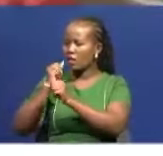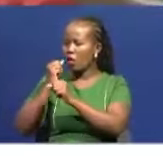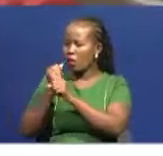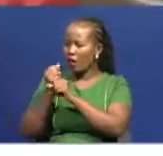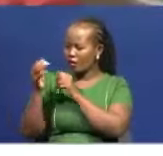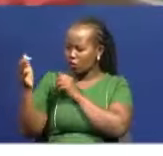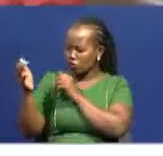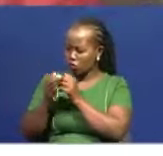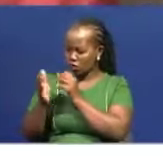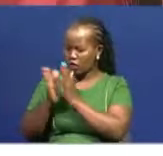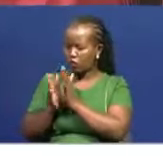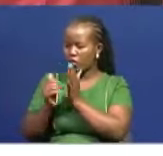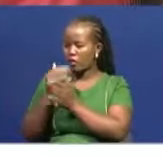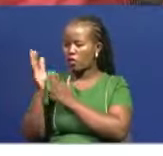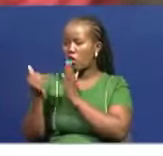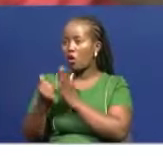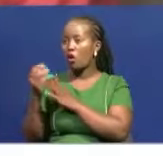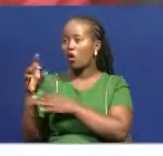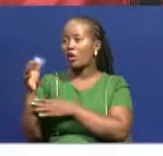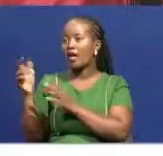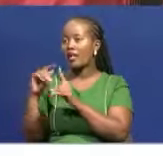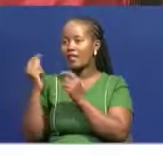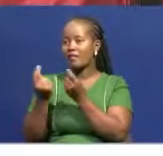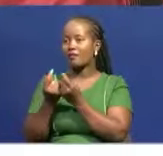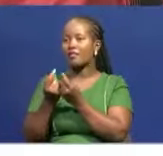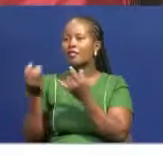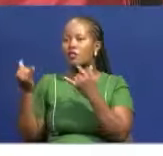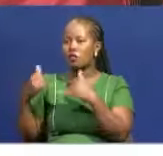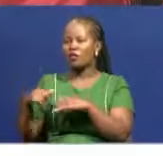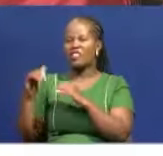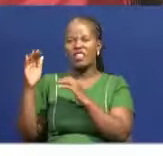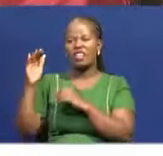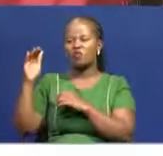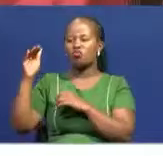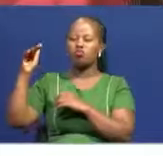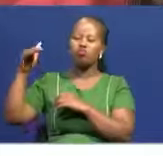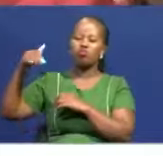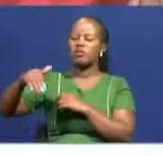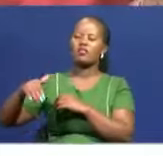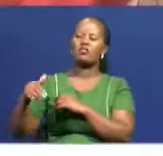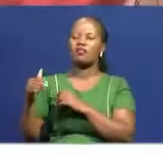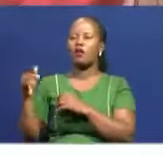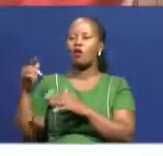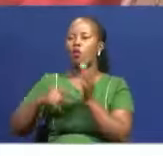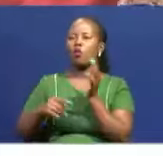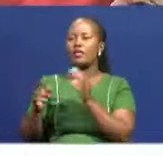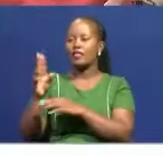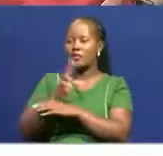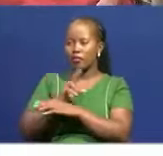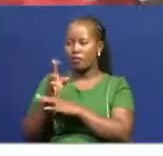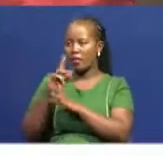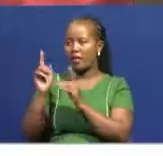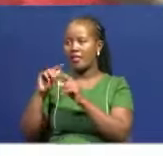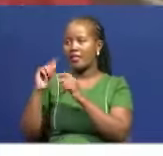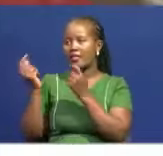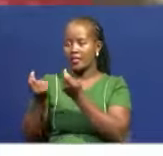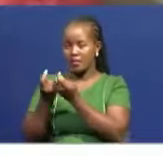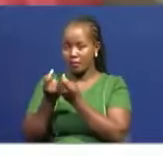with all the franchises to bring down the pattern that is being used at the Simbas down to each of the franchise